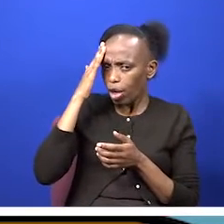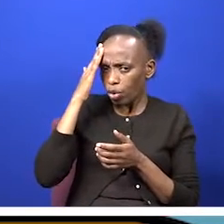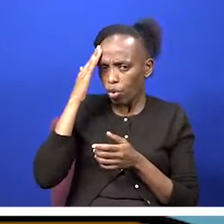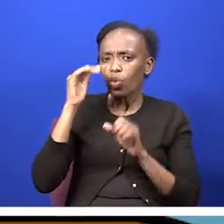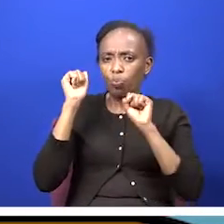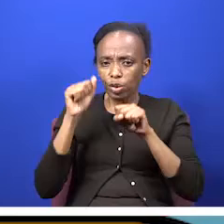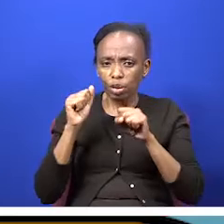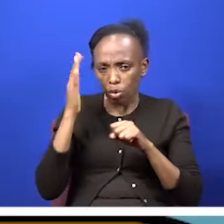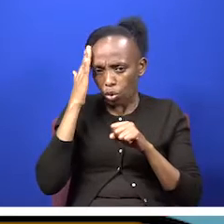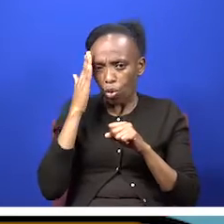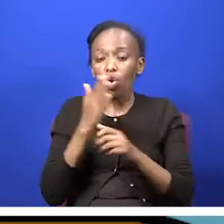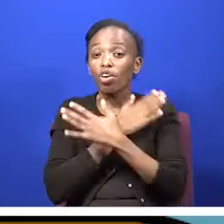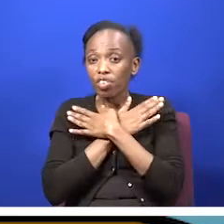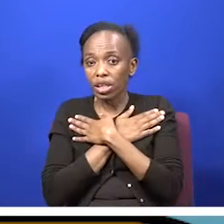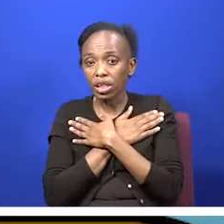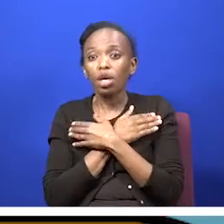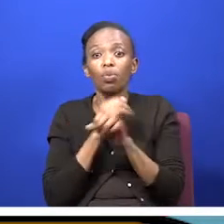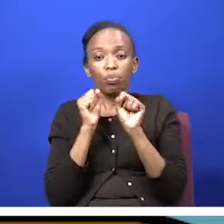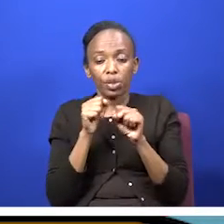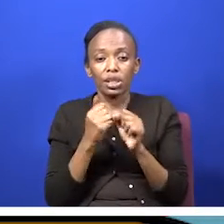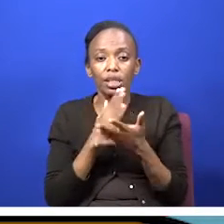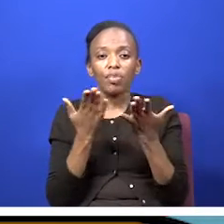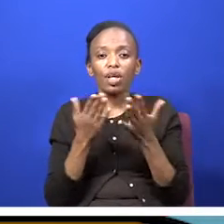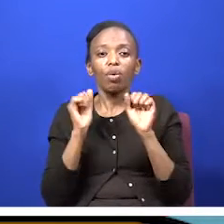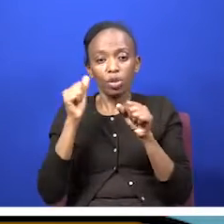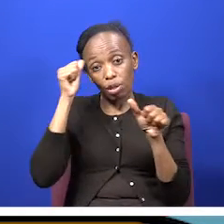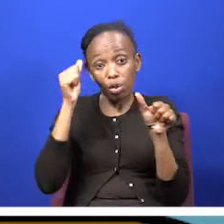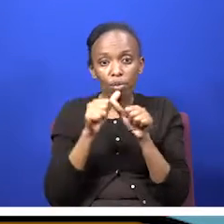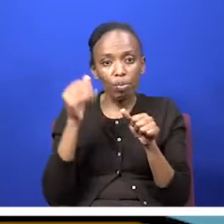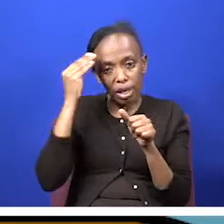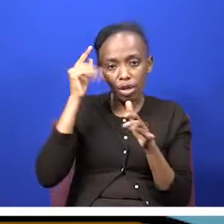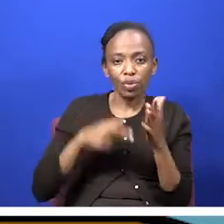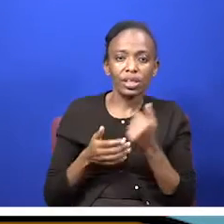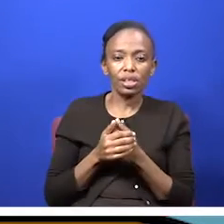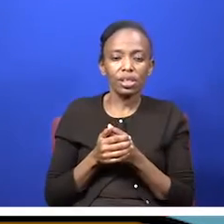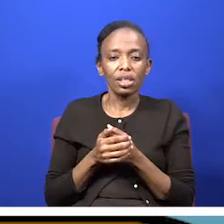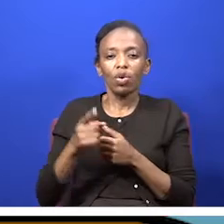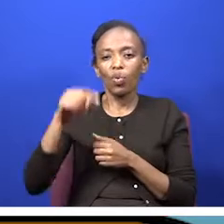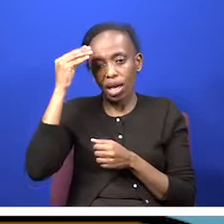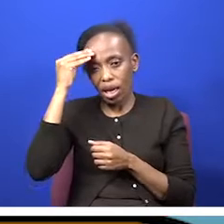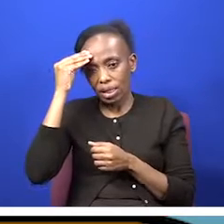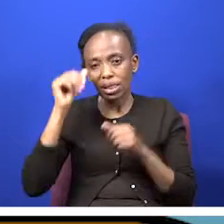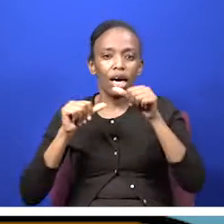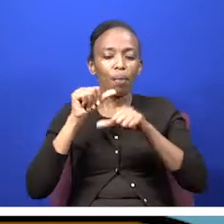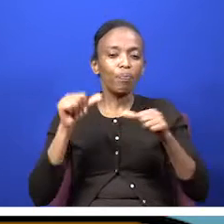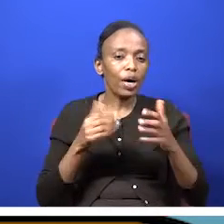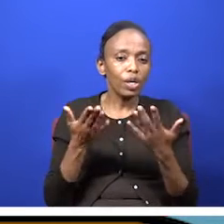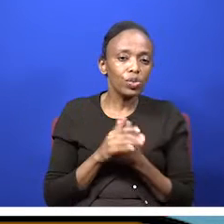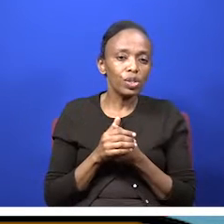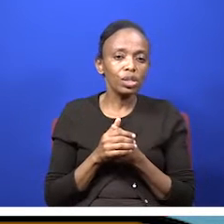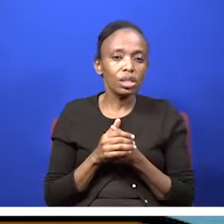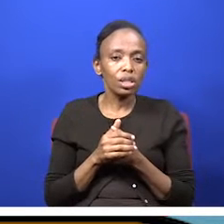I know. Chapoline. Our friend Shadi has something to tell us. Can you remember what we learned, Shadi? We learned